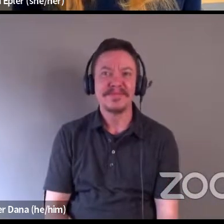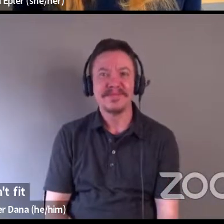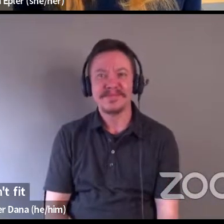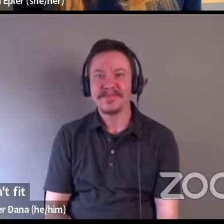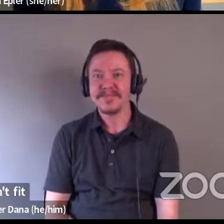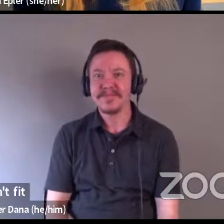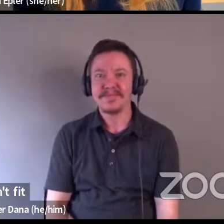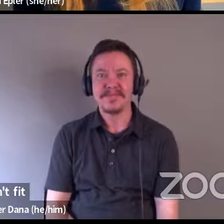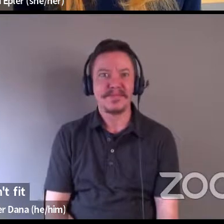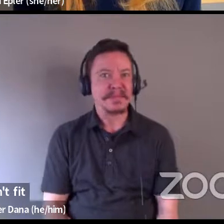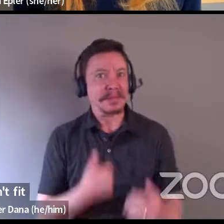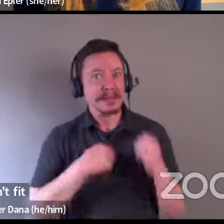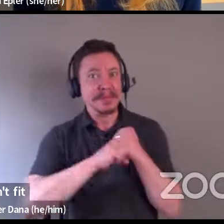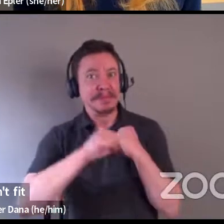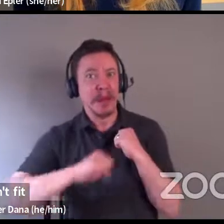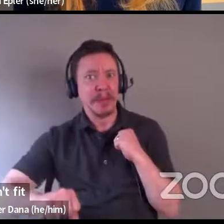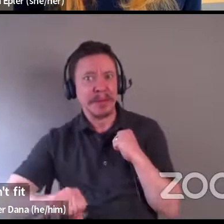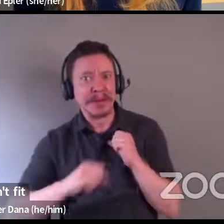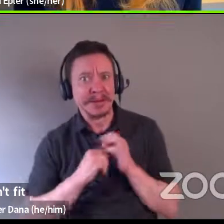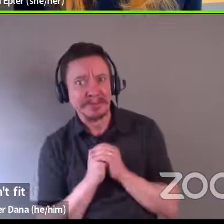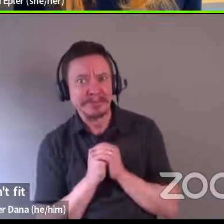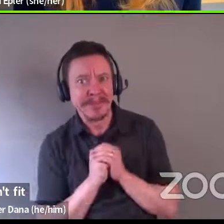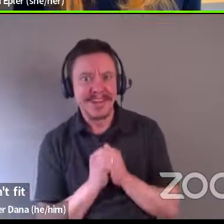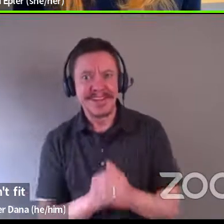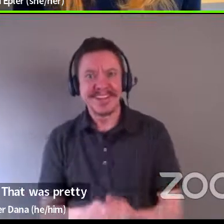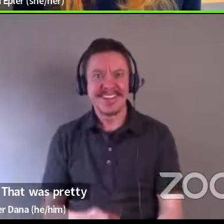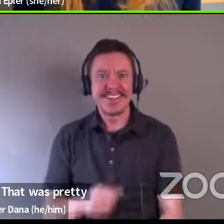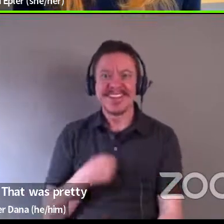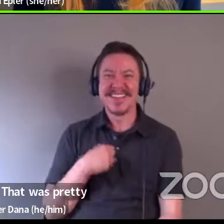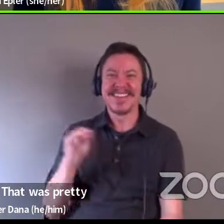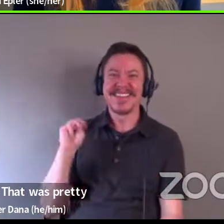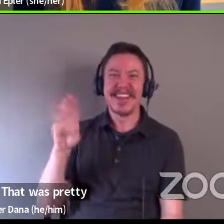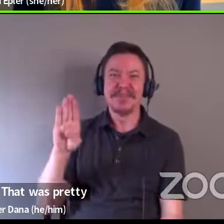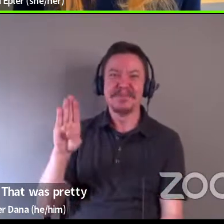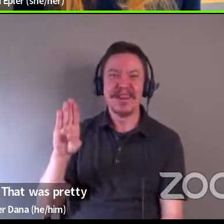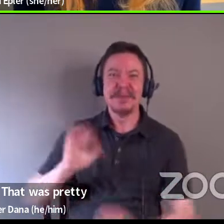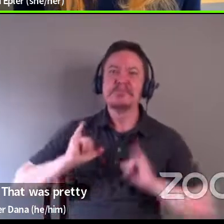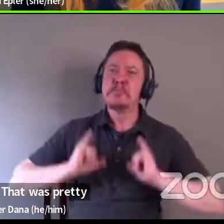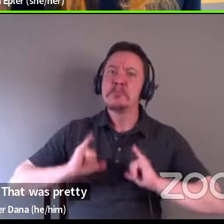It's a bit long-winded, wasn't it?